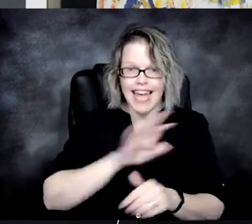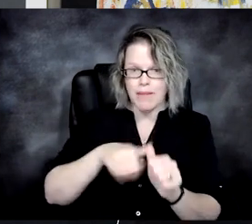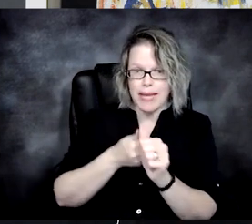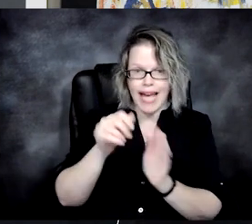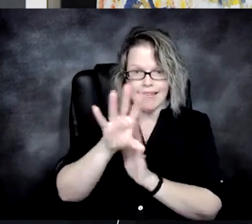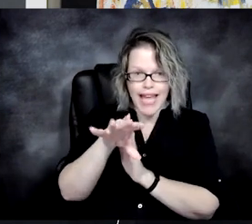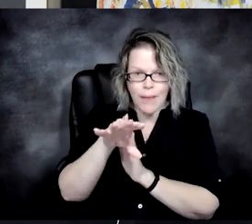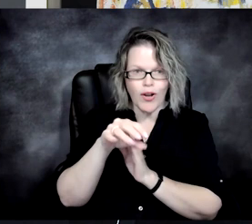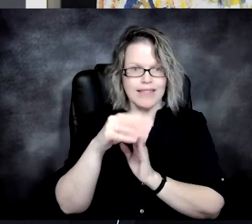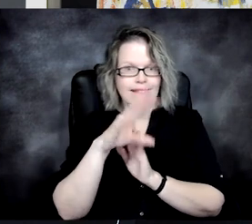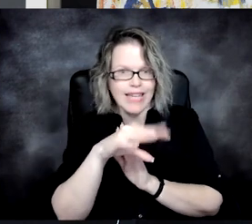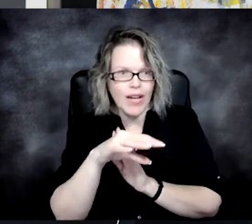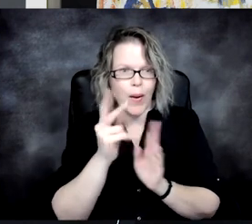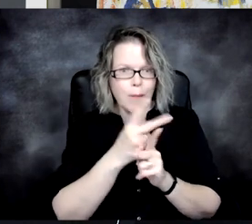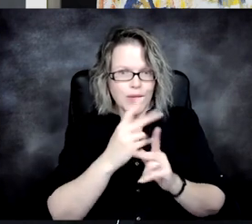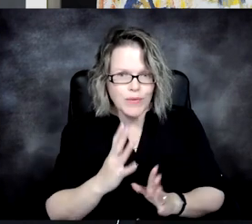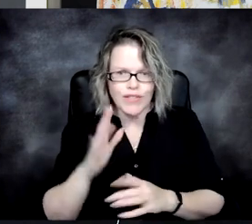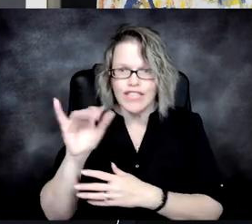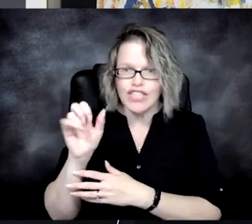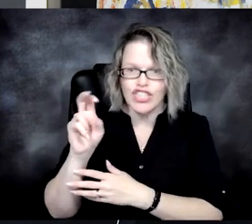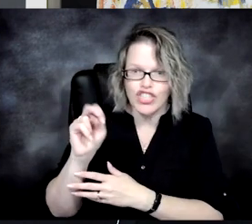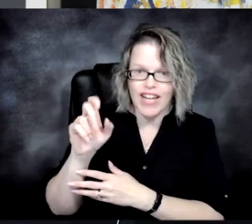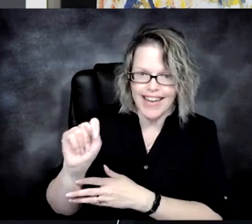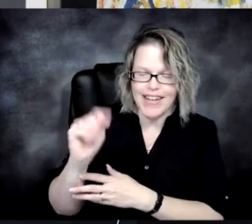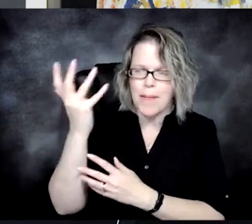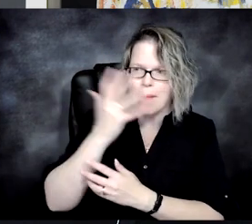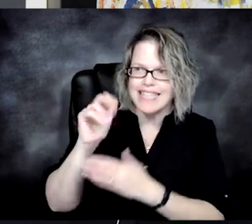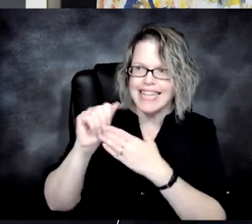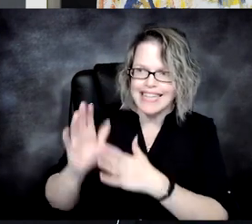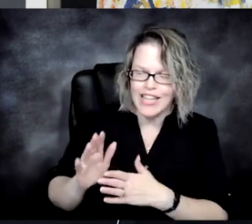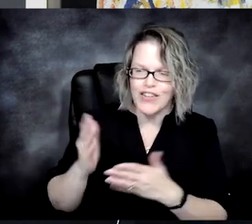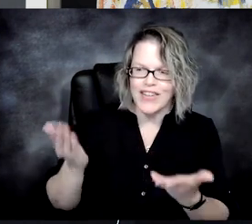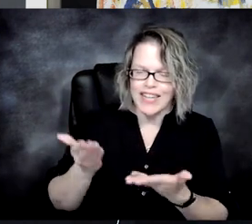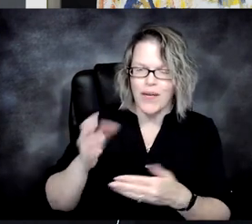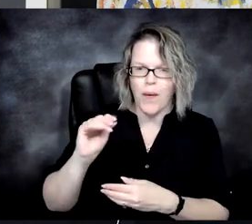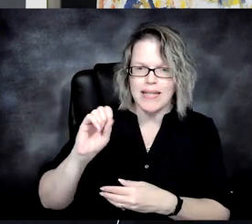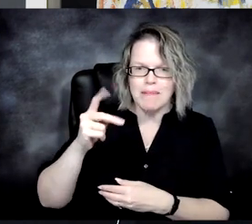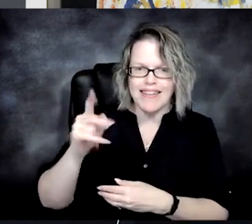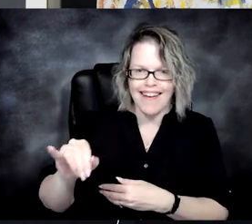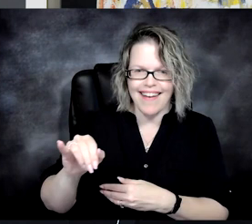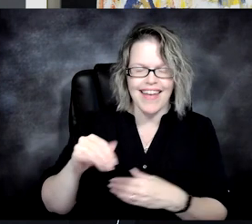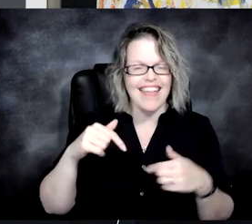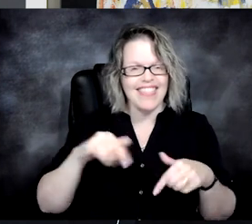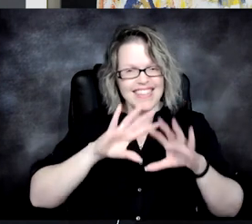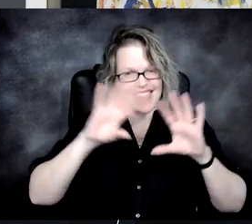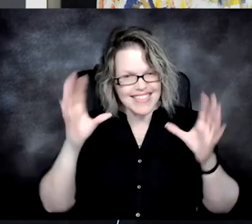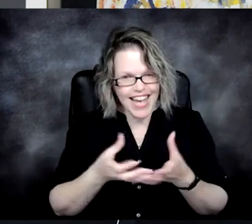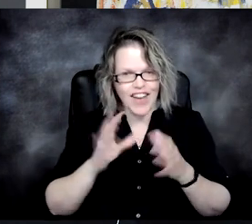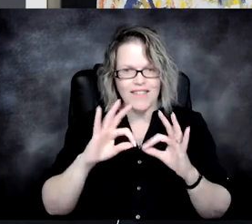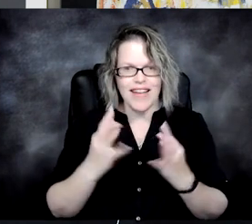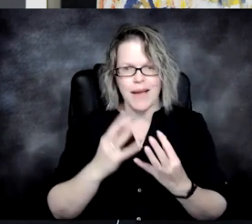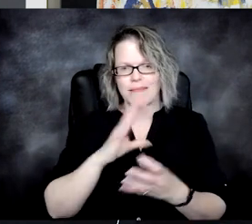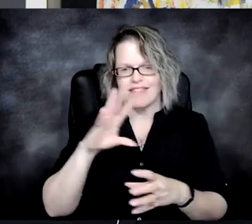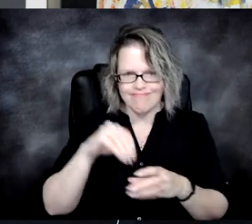our video producers, to Janet, our amazing leader in arts education here at OSPI. This is an entire family that puts this